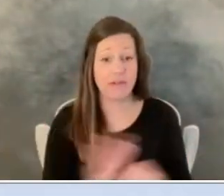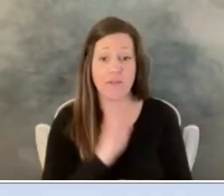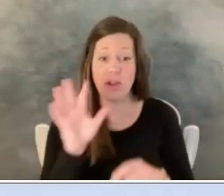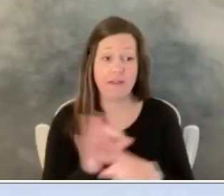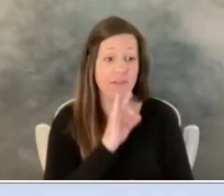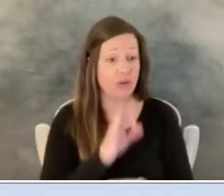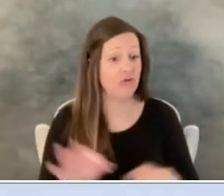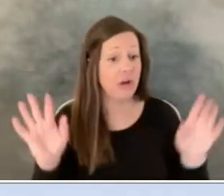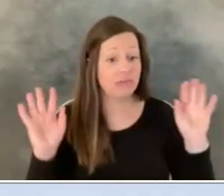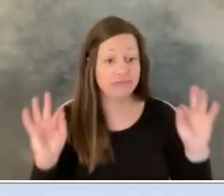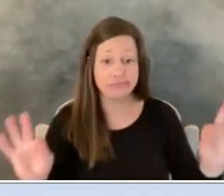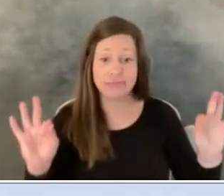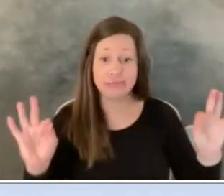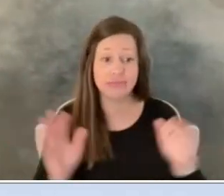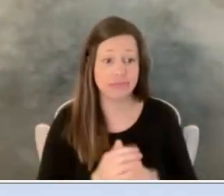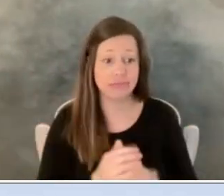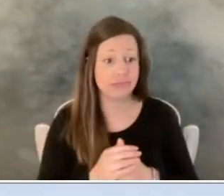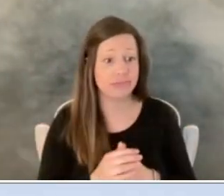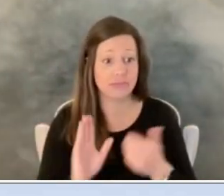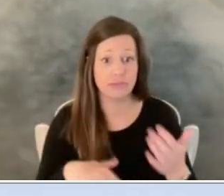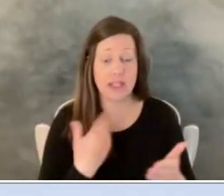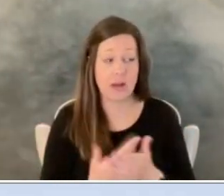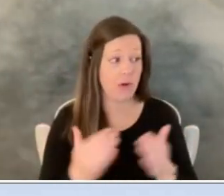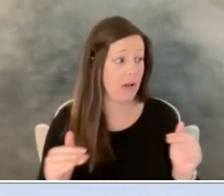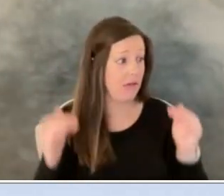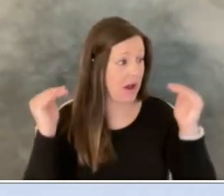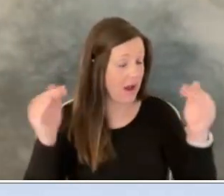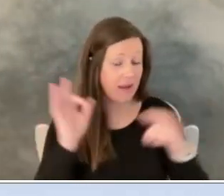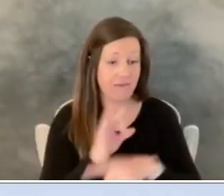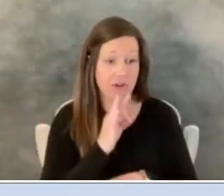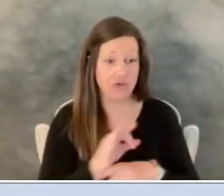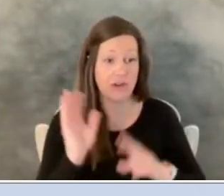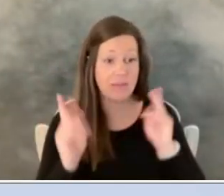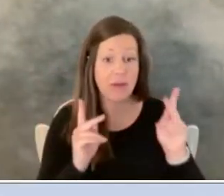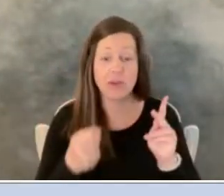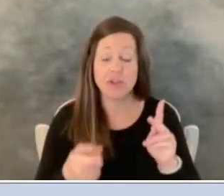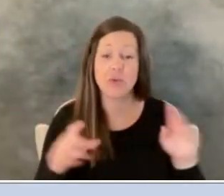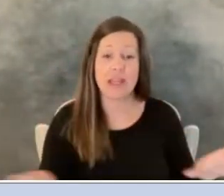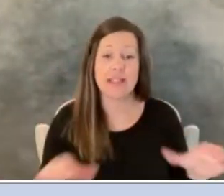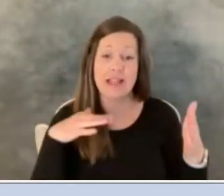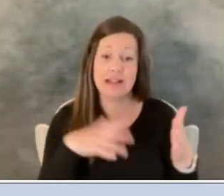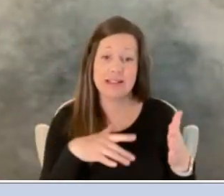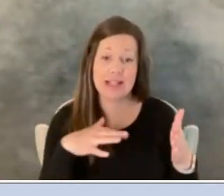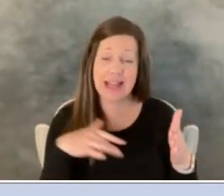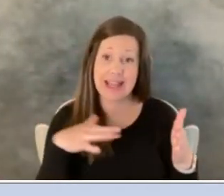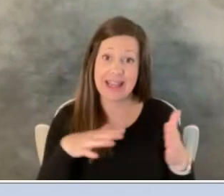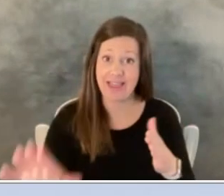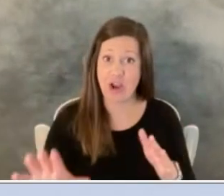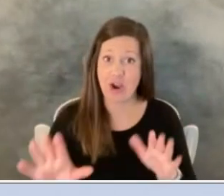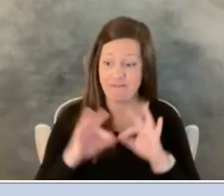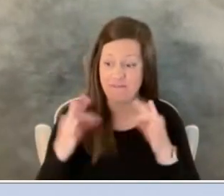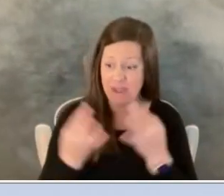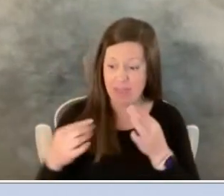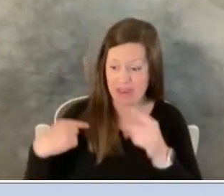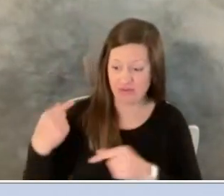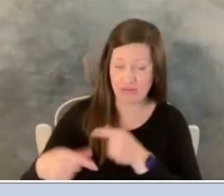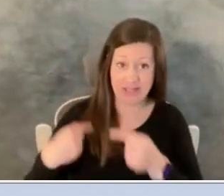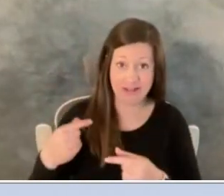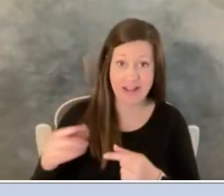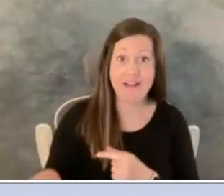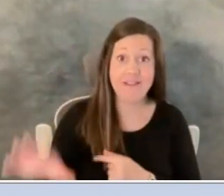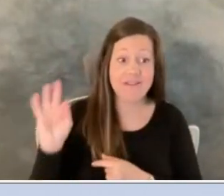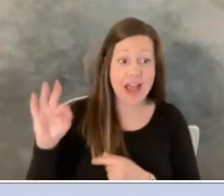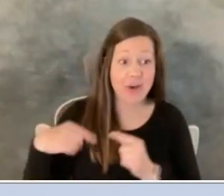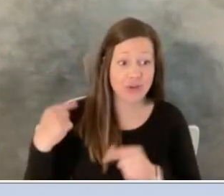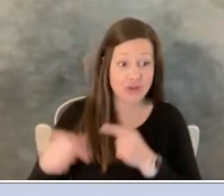And they were all high functioning employed people. So they did a study, they studied their genome, and they found a gene that all of